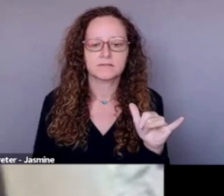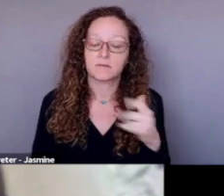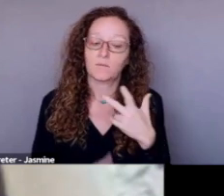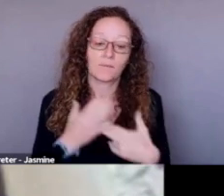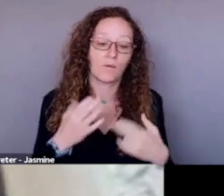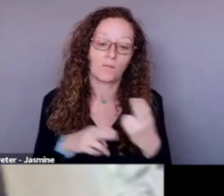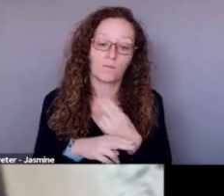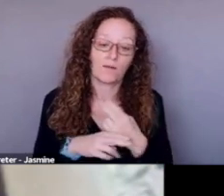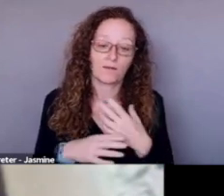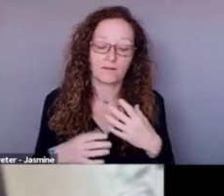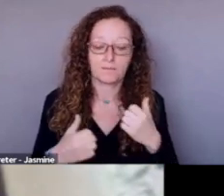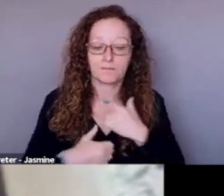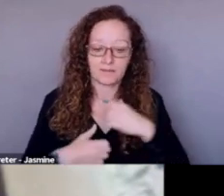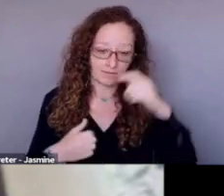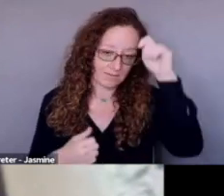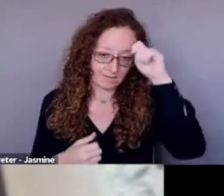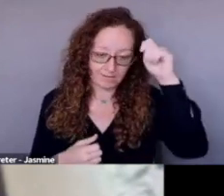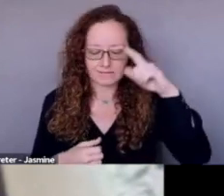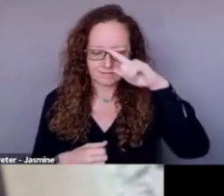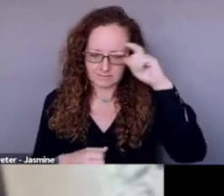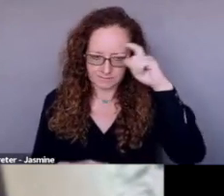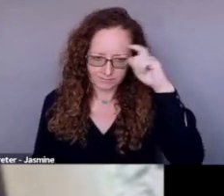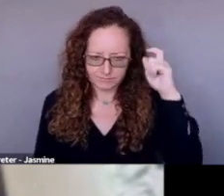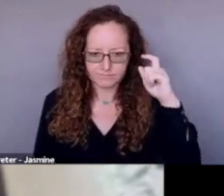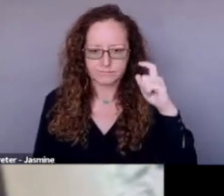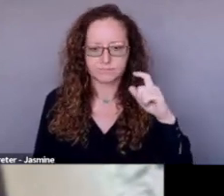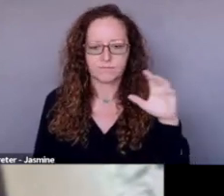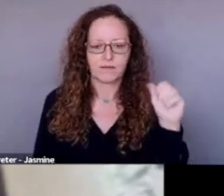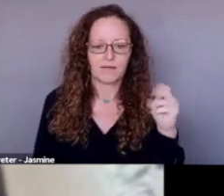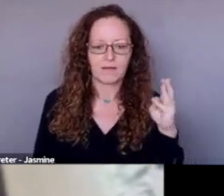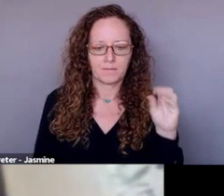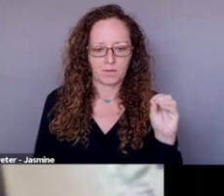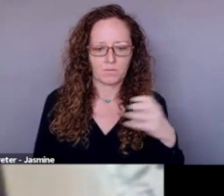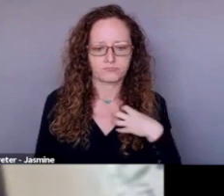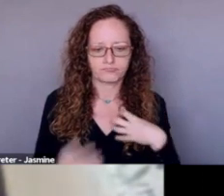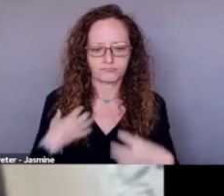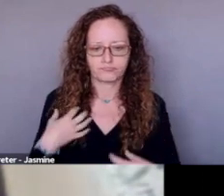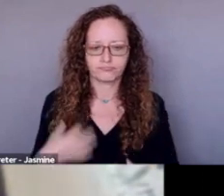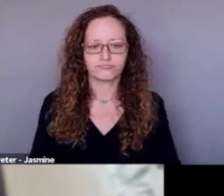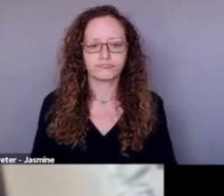on the military hats this summer, camouflage,